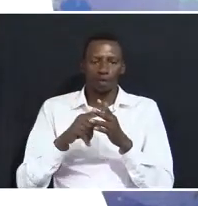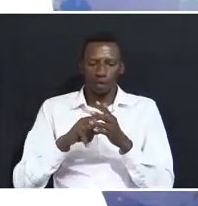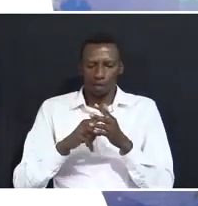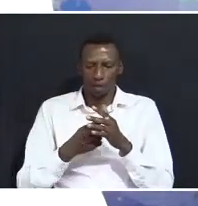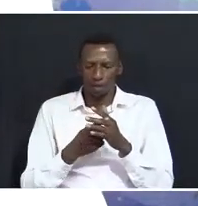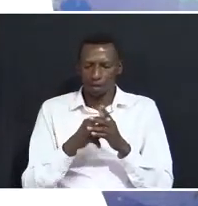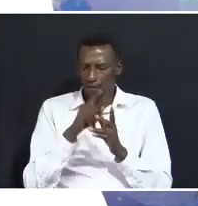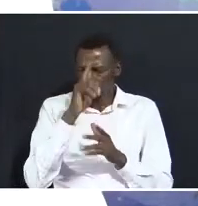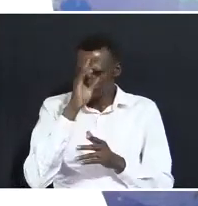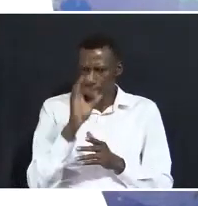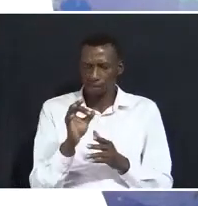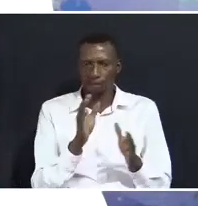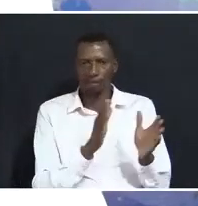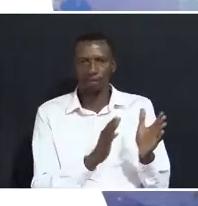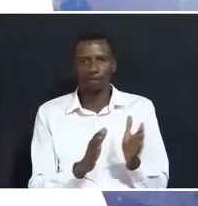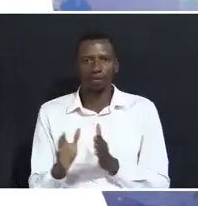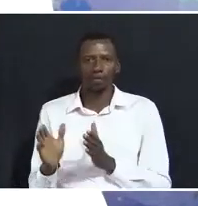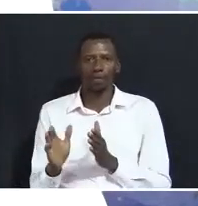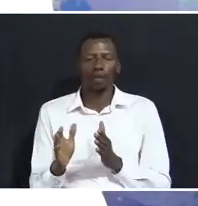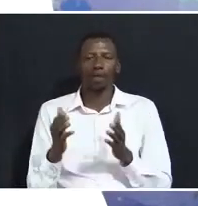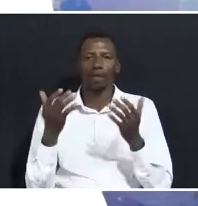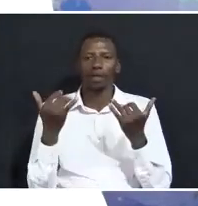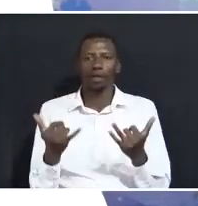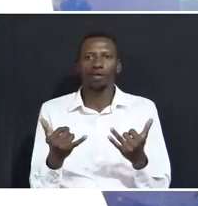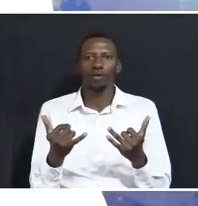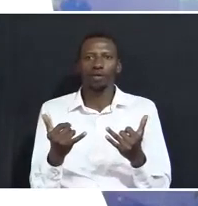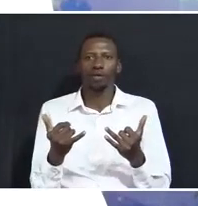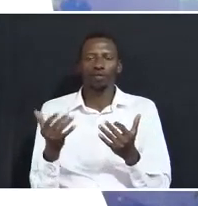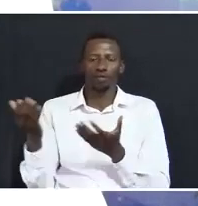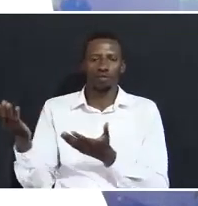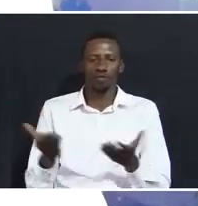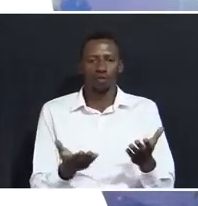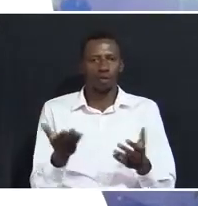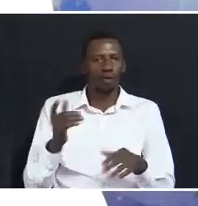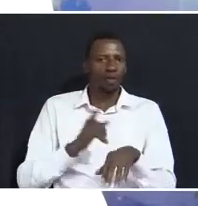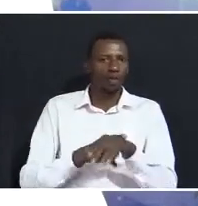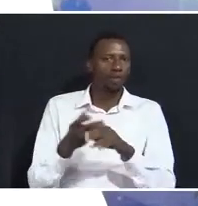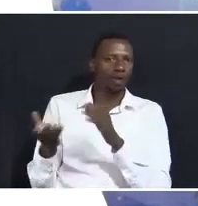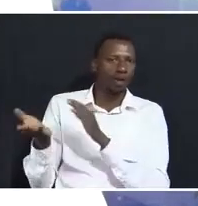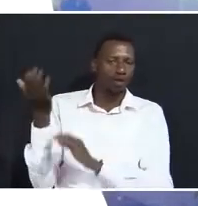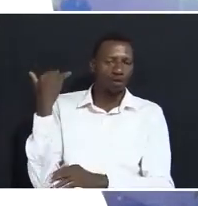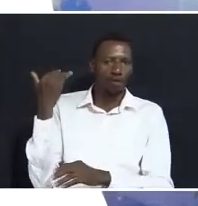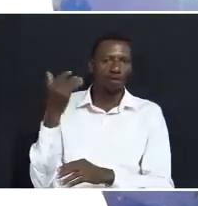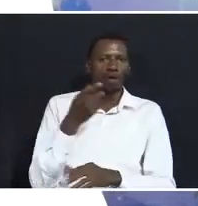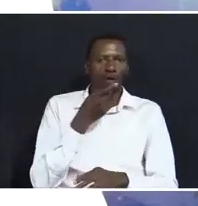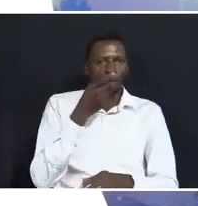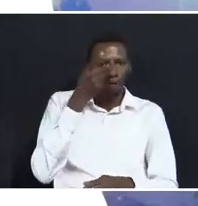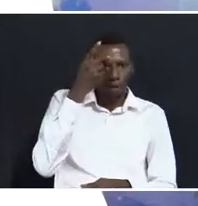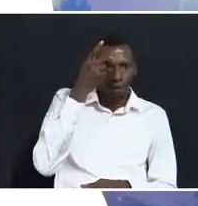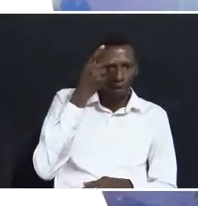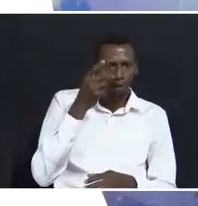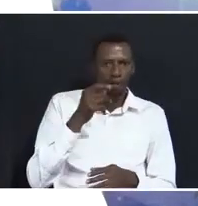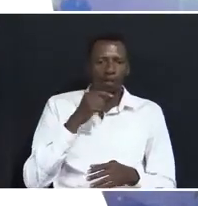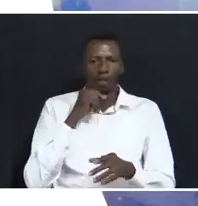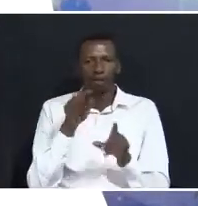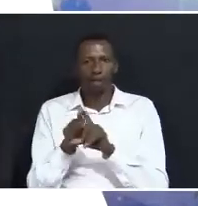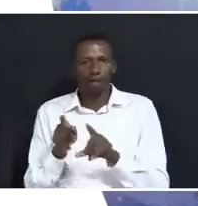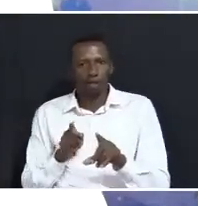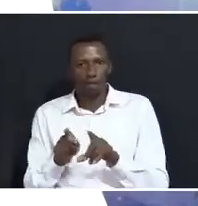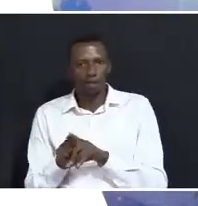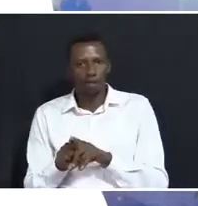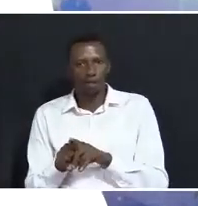deliberately, now to be received. The other time, the parents and the brethren were giving a push on